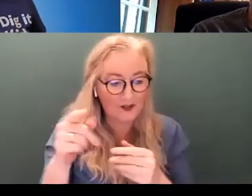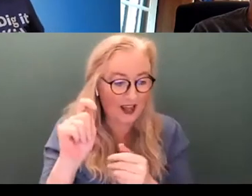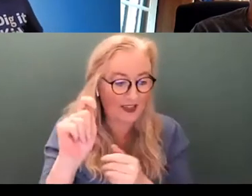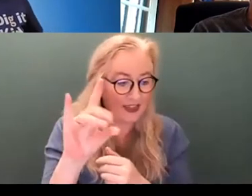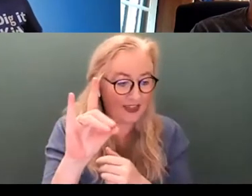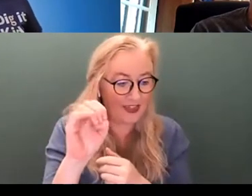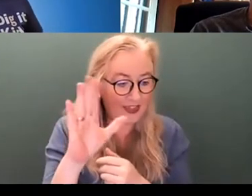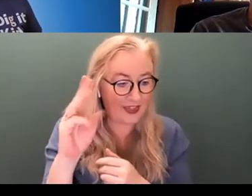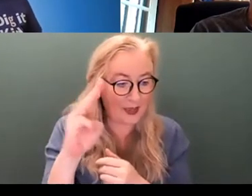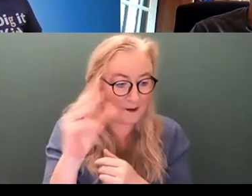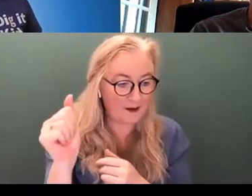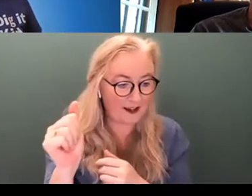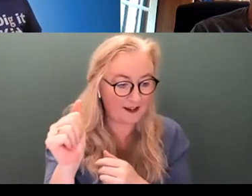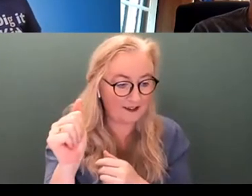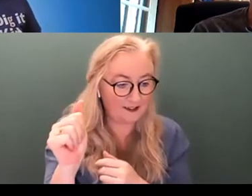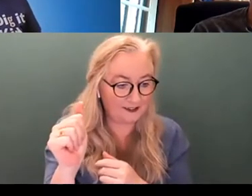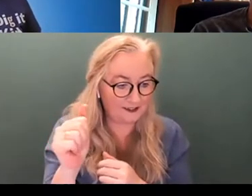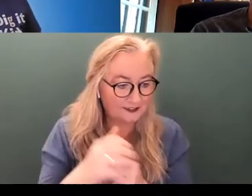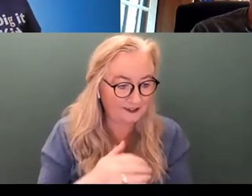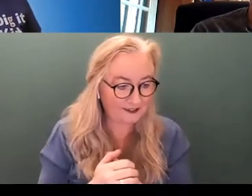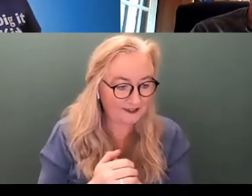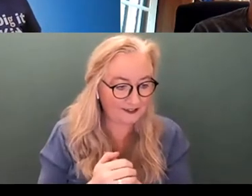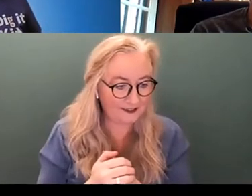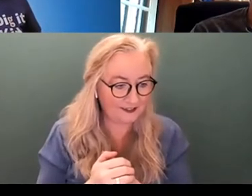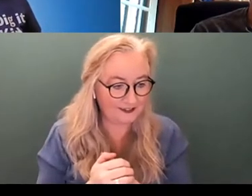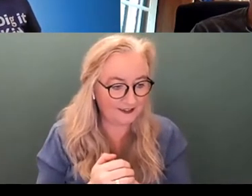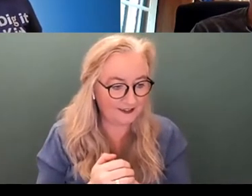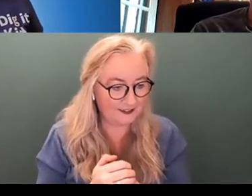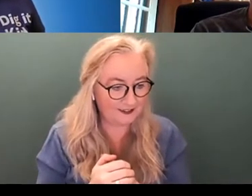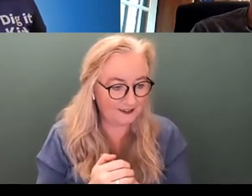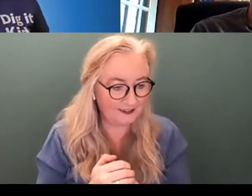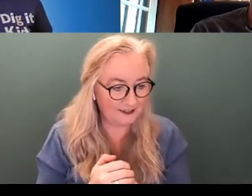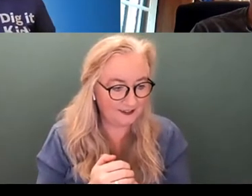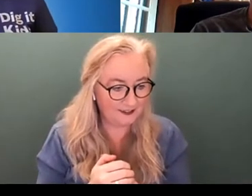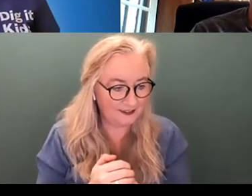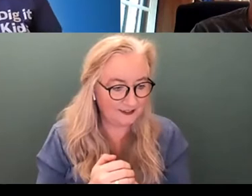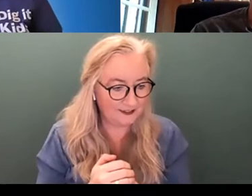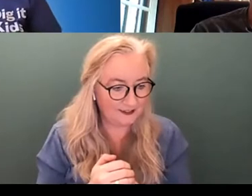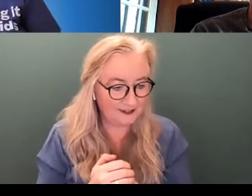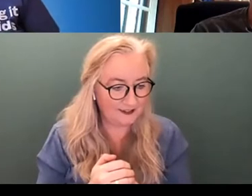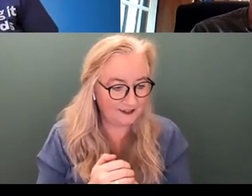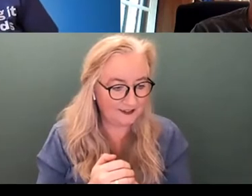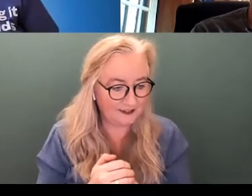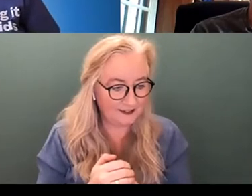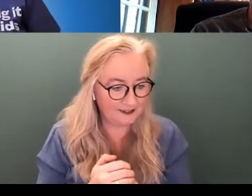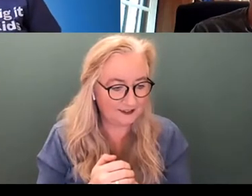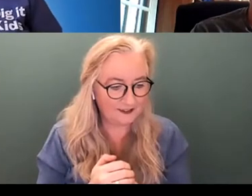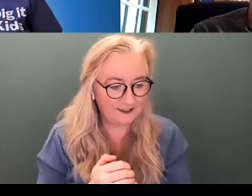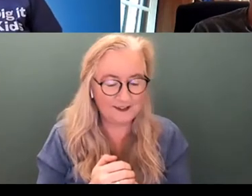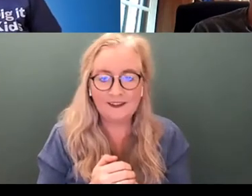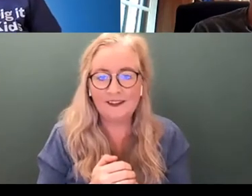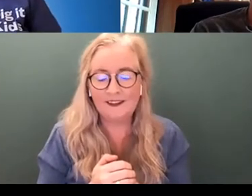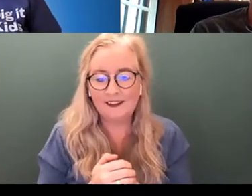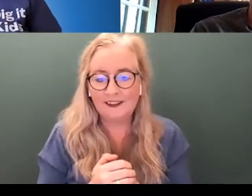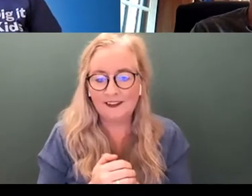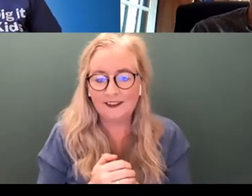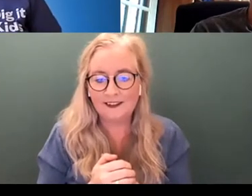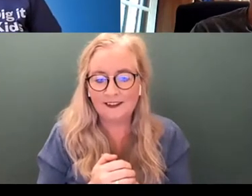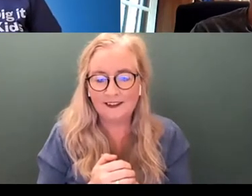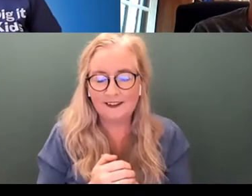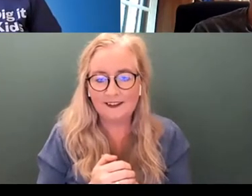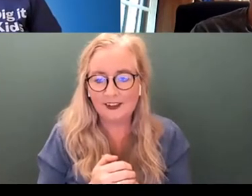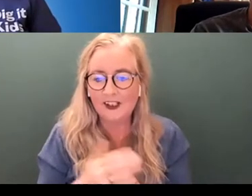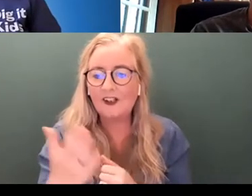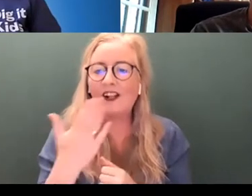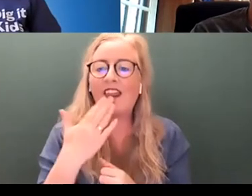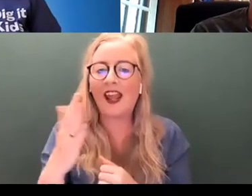She works with DHR Communications in conjunction with the Heritage Week project. So Thelma, thanks. Thank